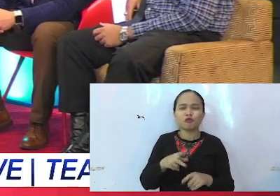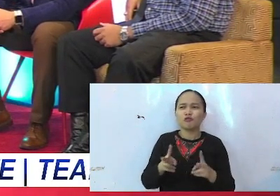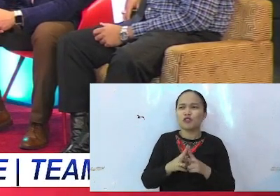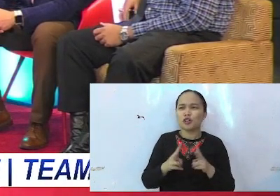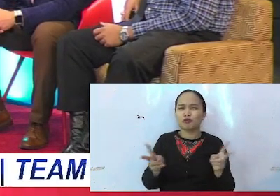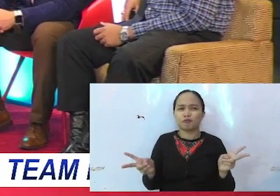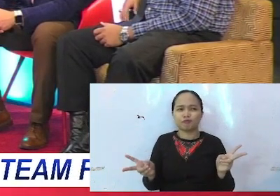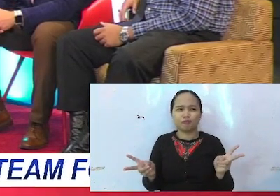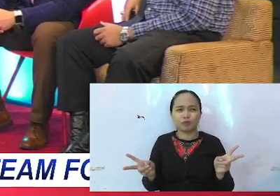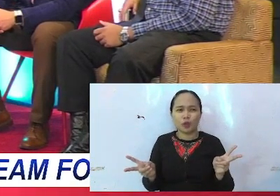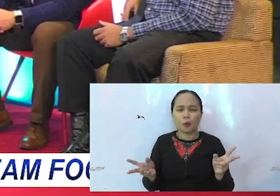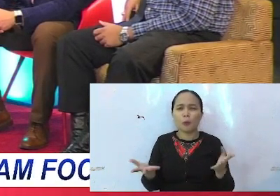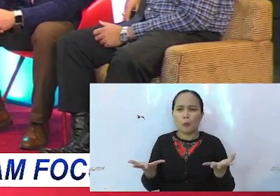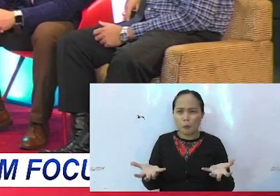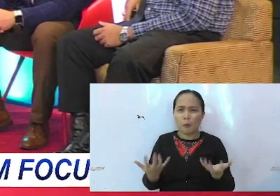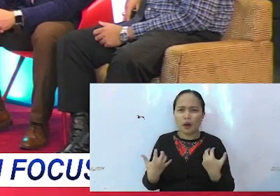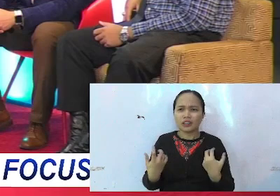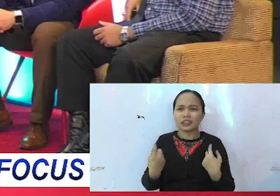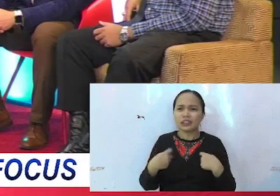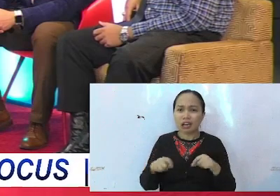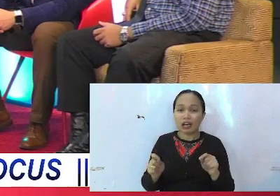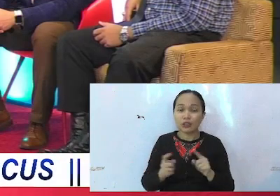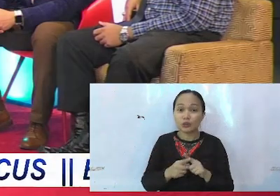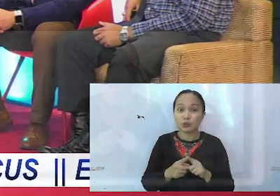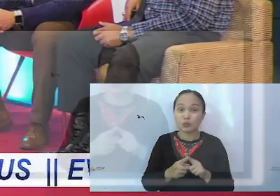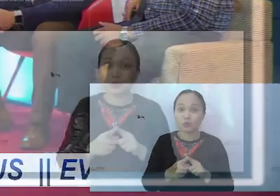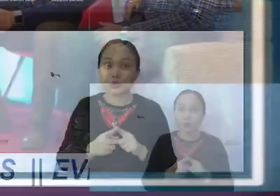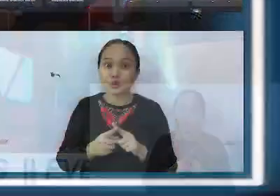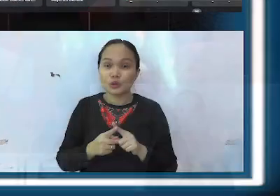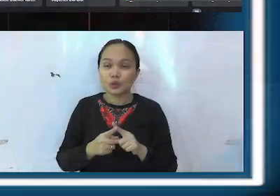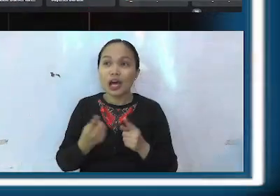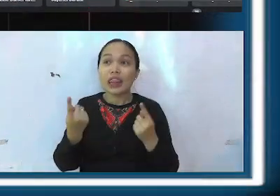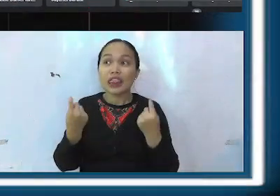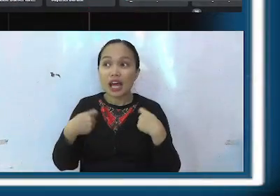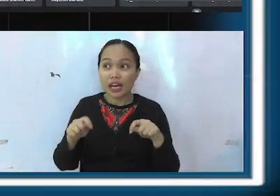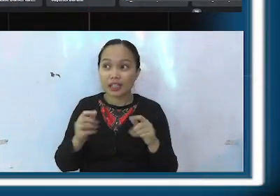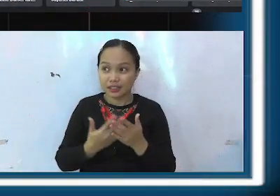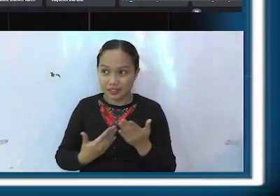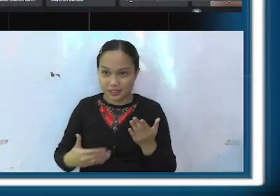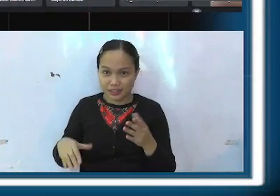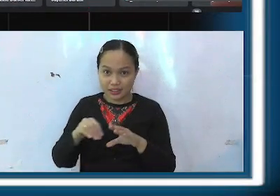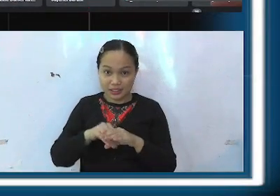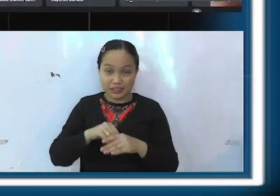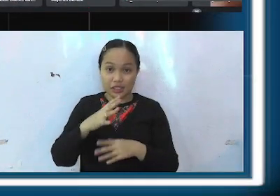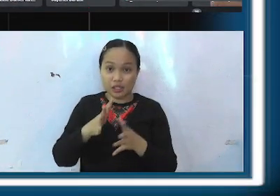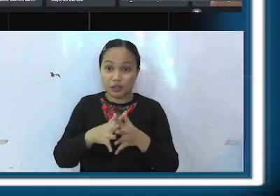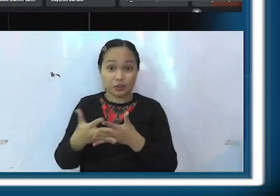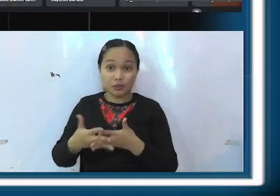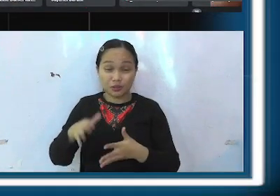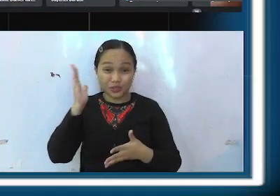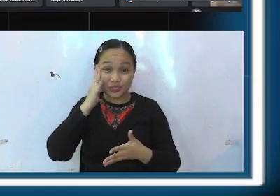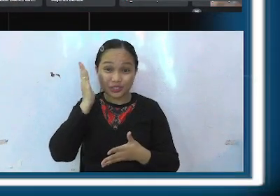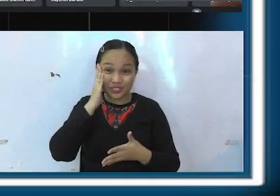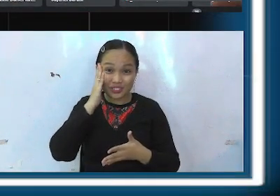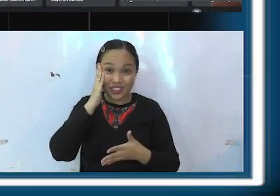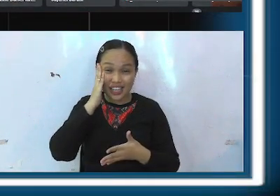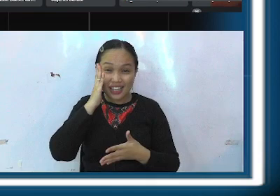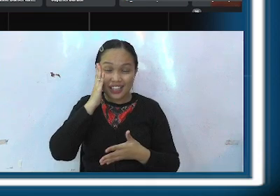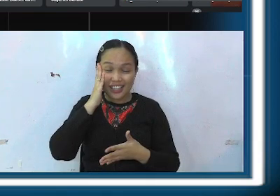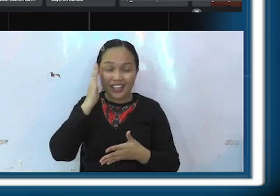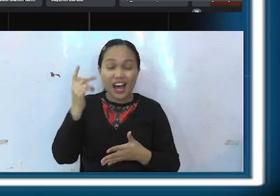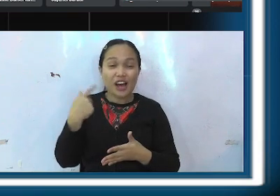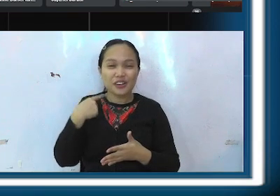they want to try the things that what you have back there. We have a saying in America, curiosity killed the cat.